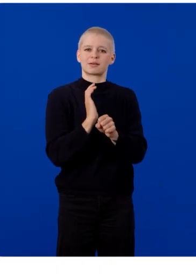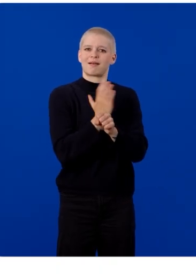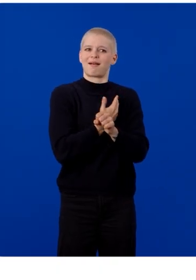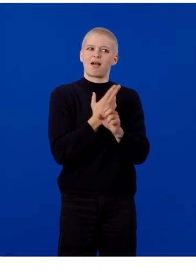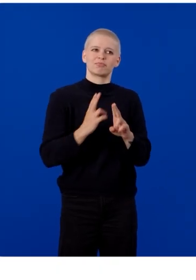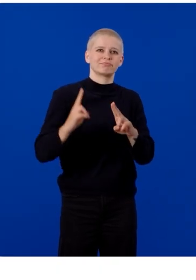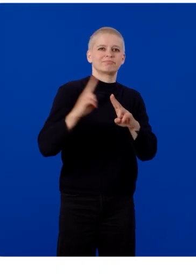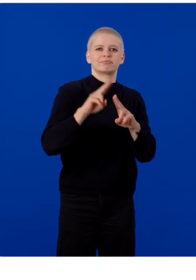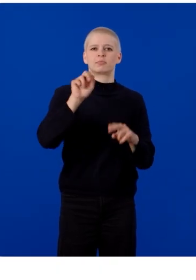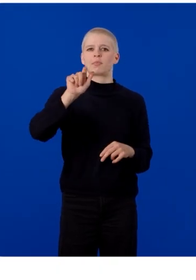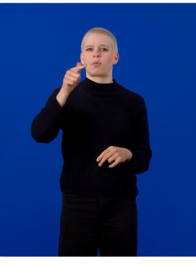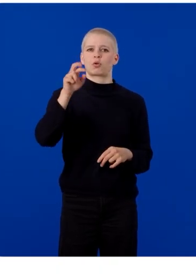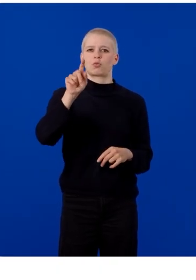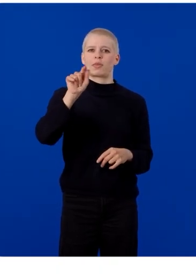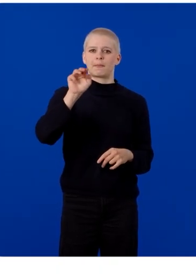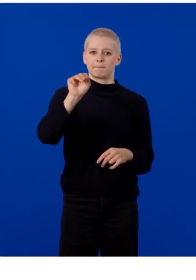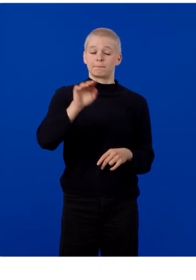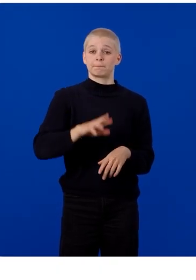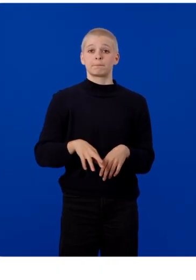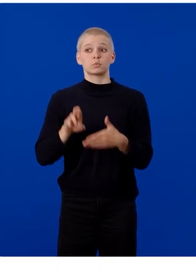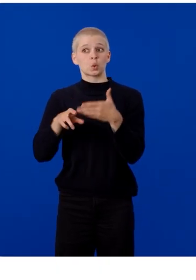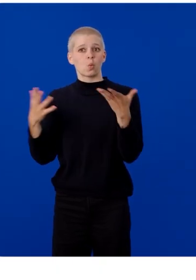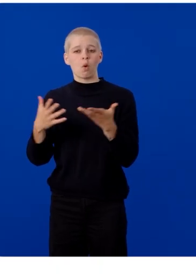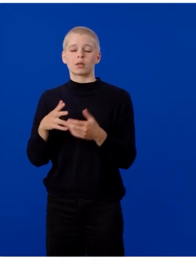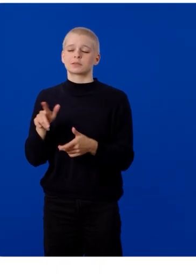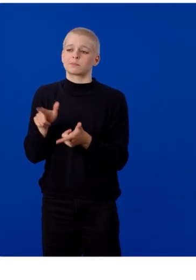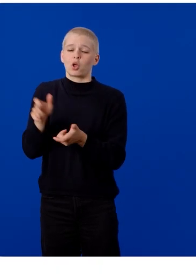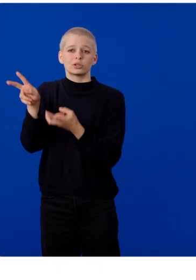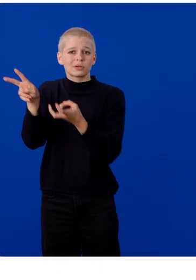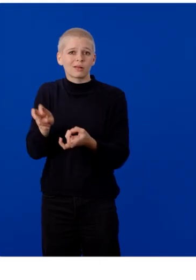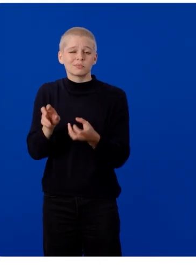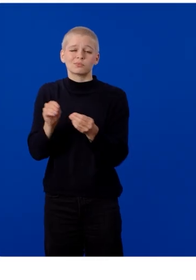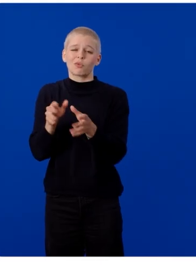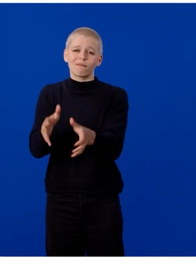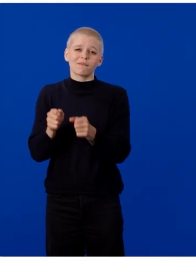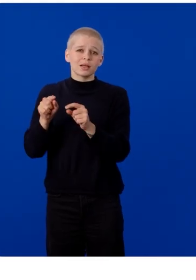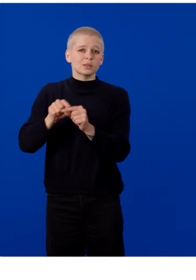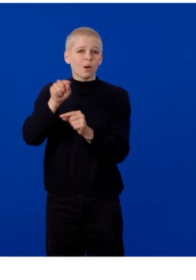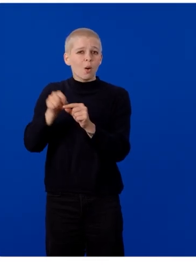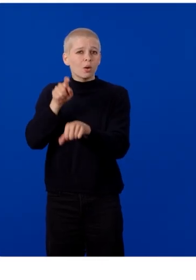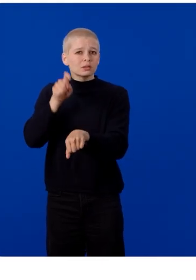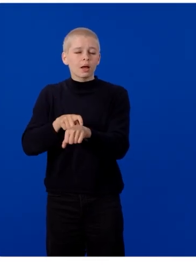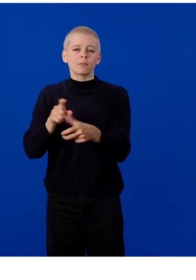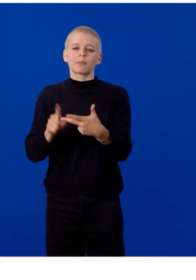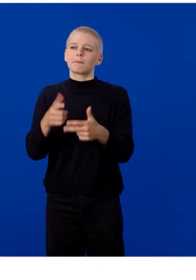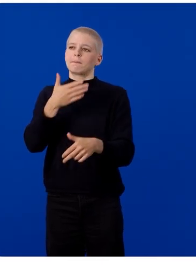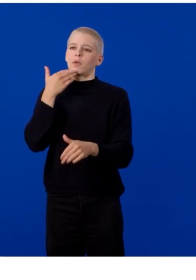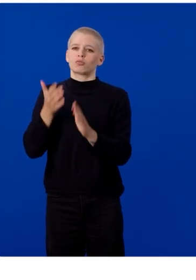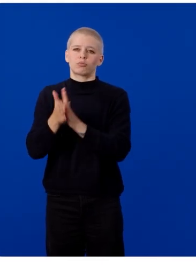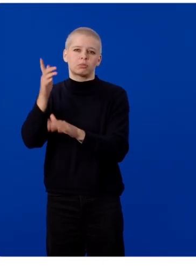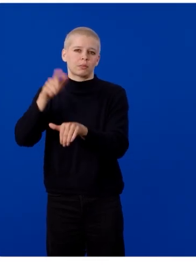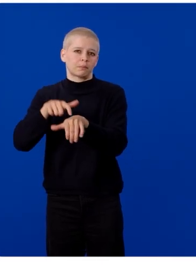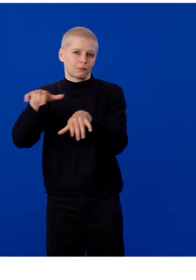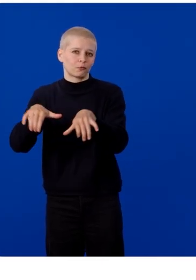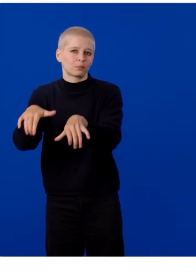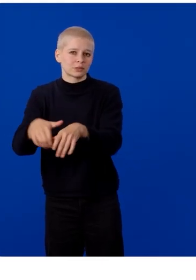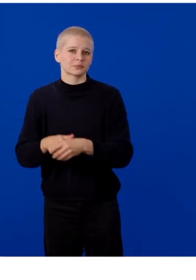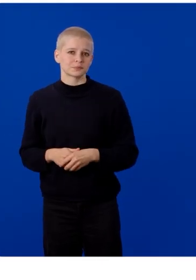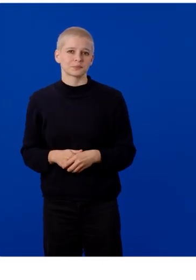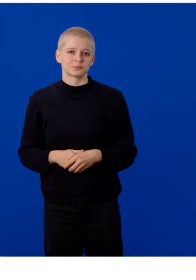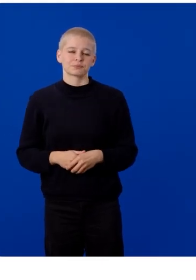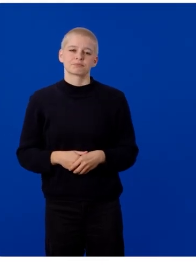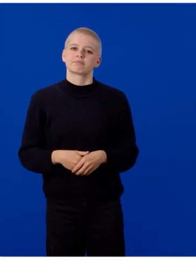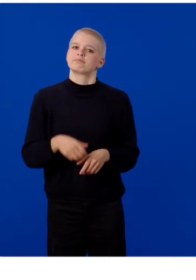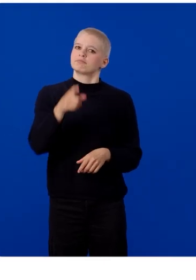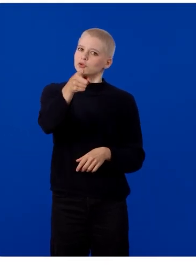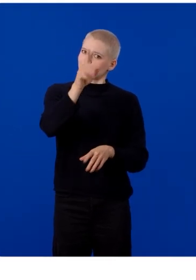algorithms. The result? Smaller downloads, faster loading times, and better runtime performance. You focus